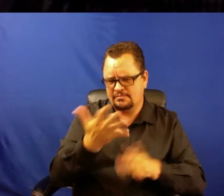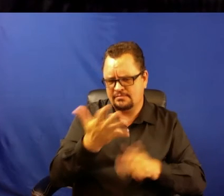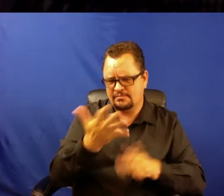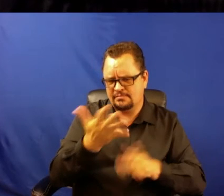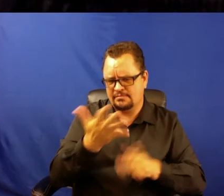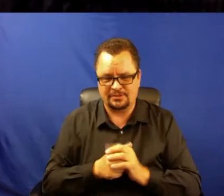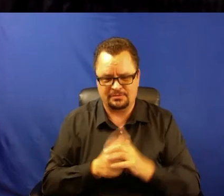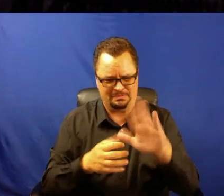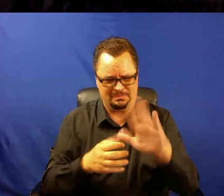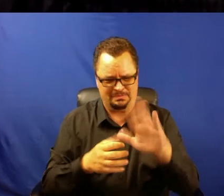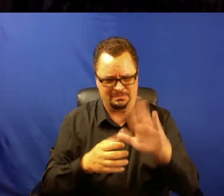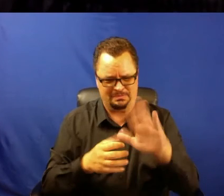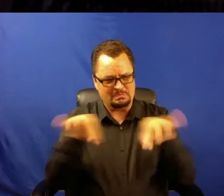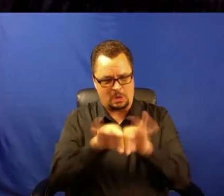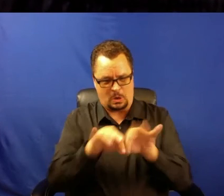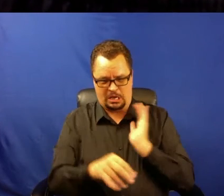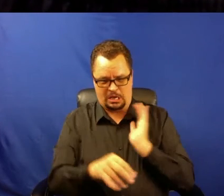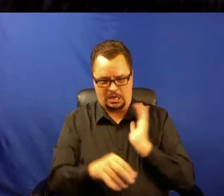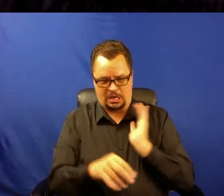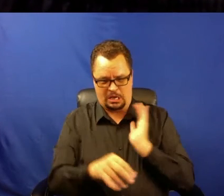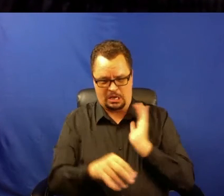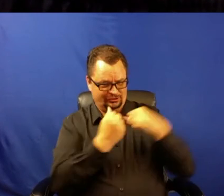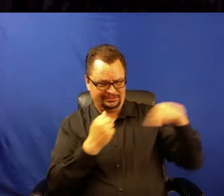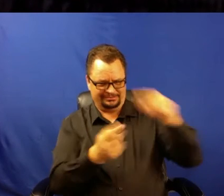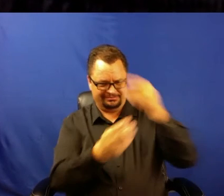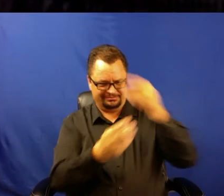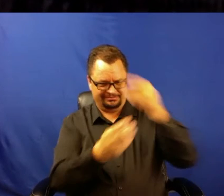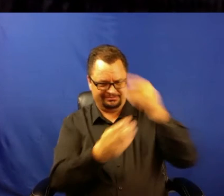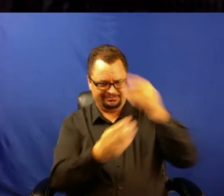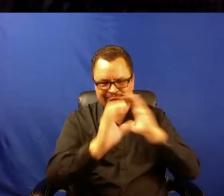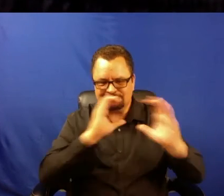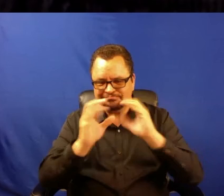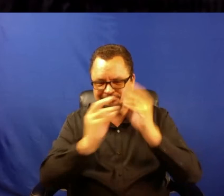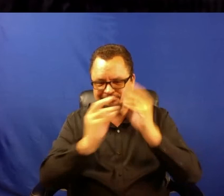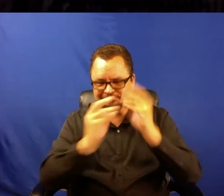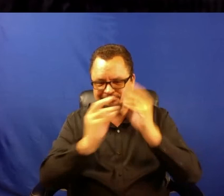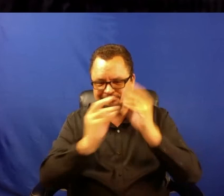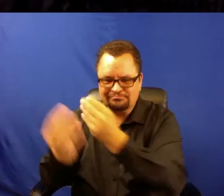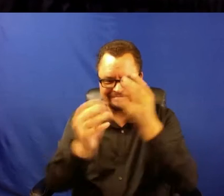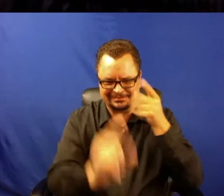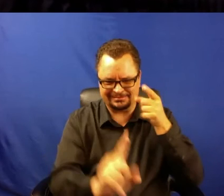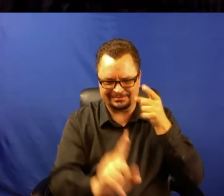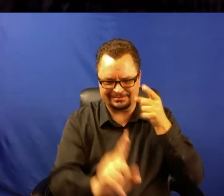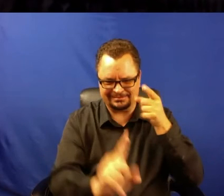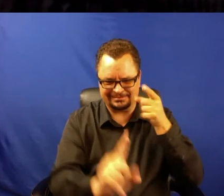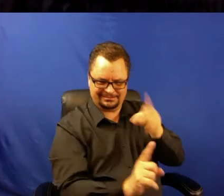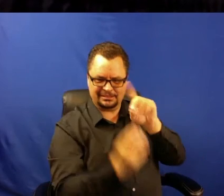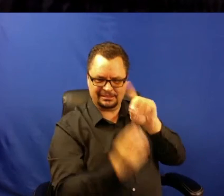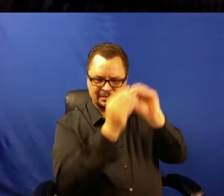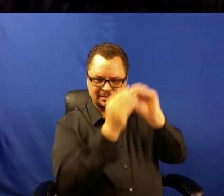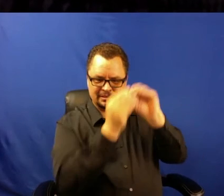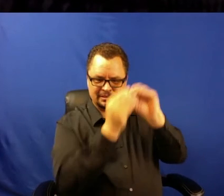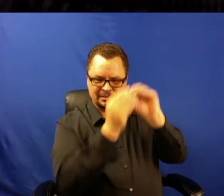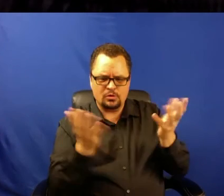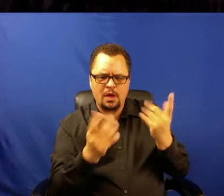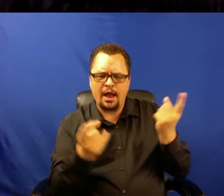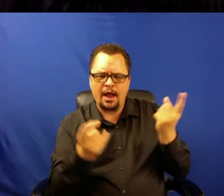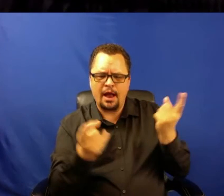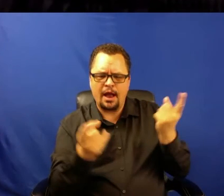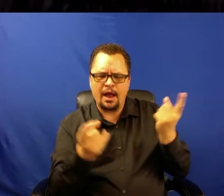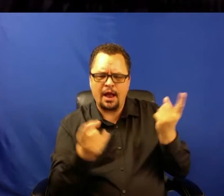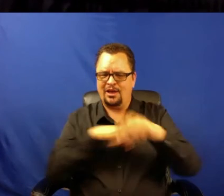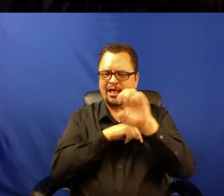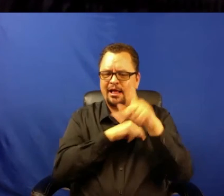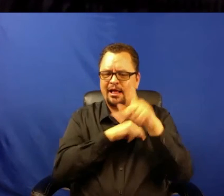hyper-local data on what's going on in El Paso County, because if you listen to social media, national news, talk